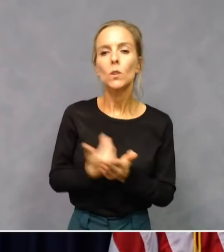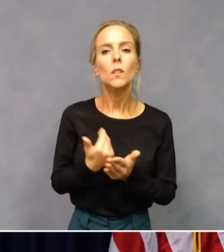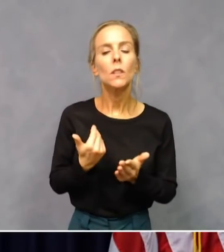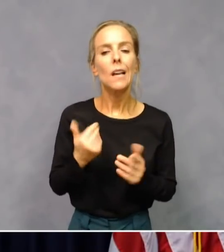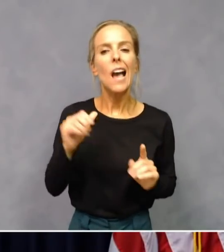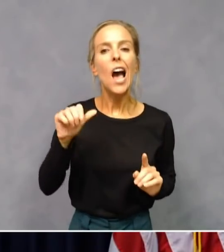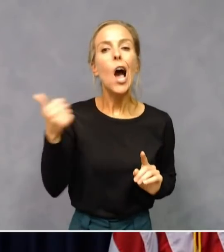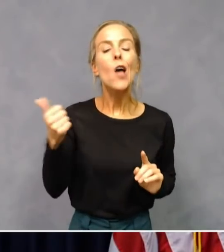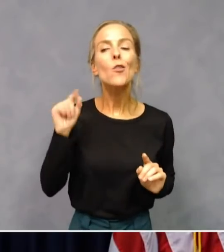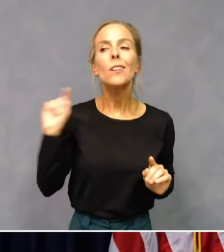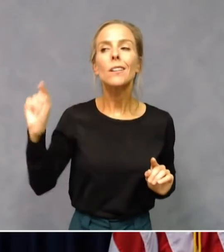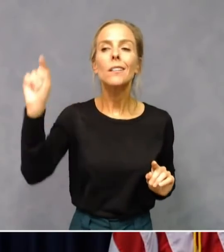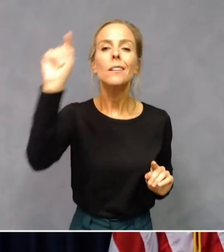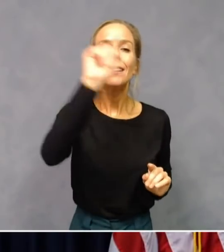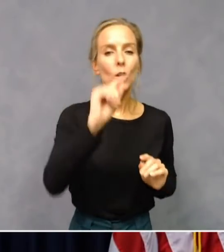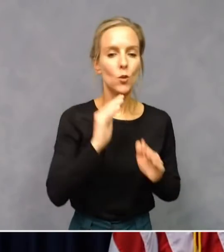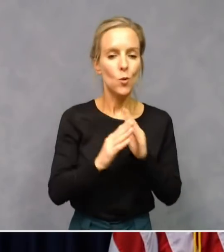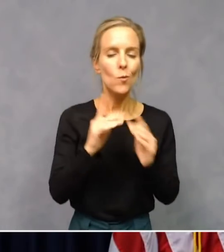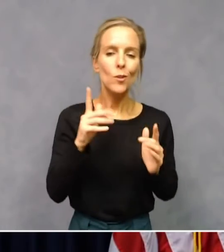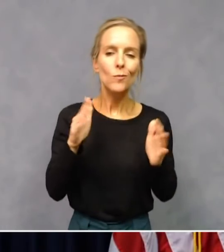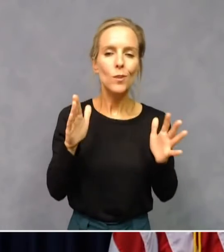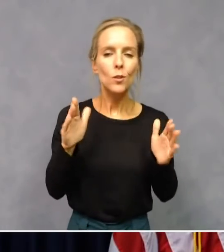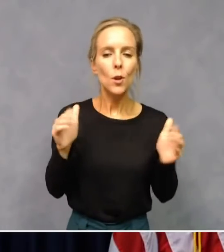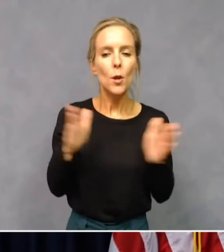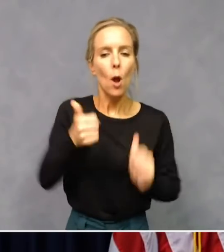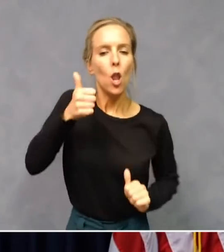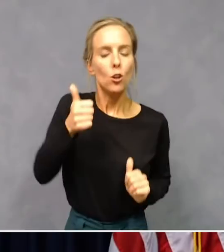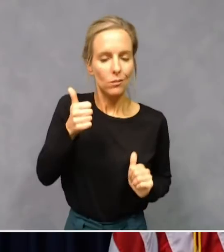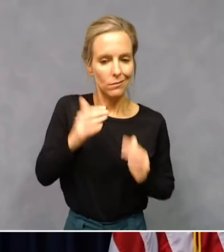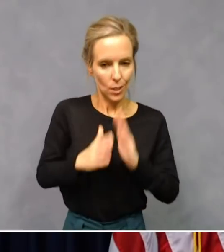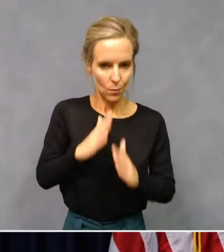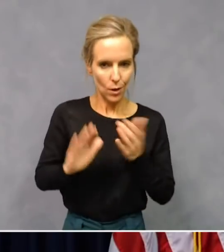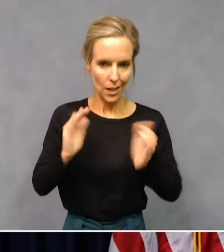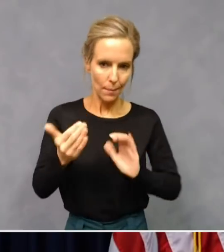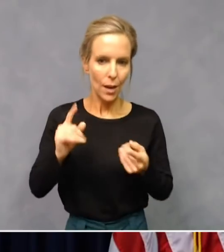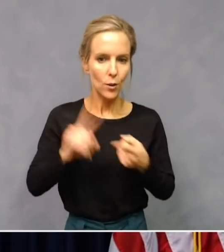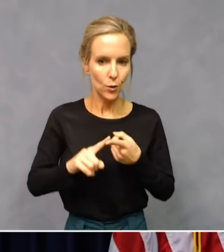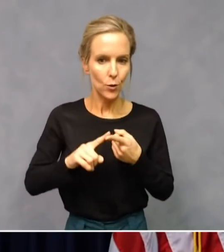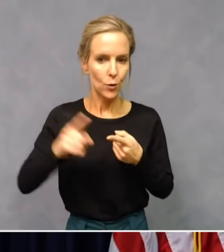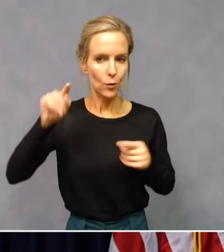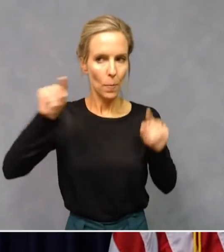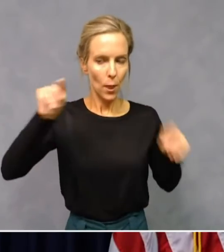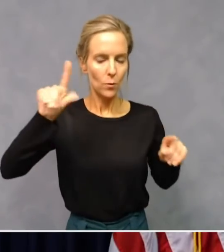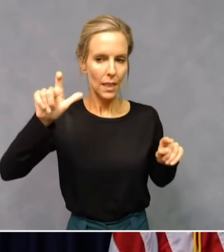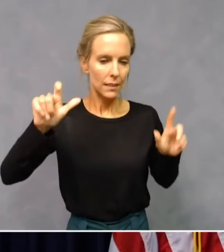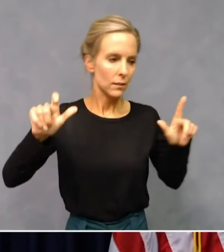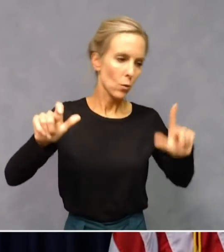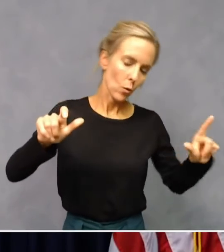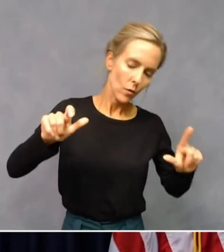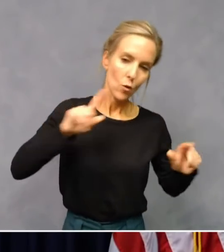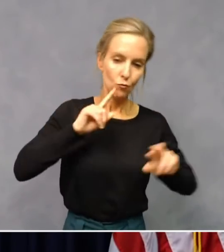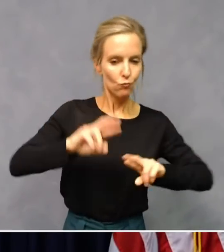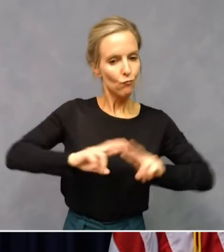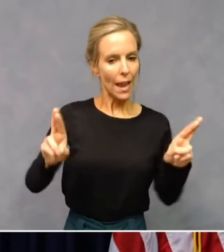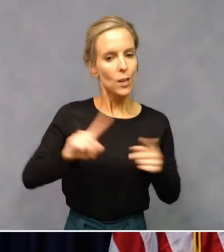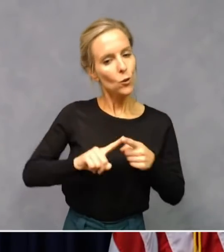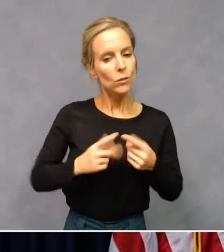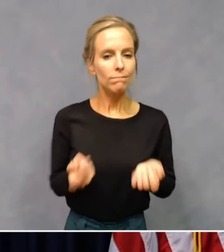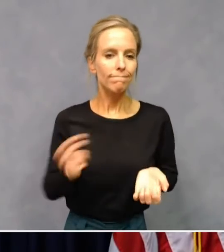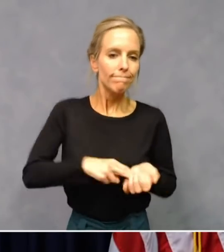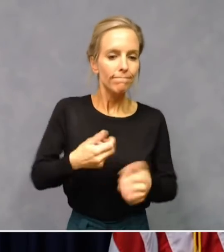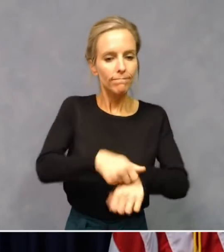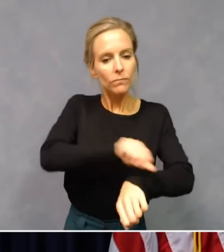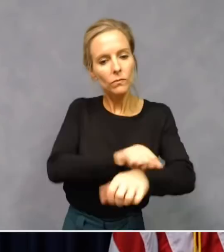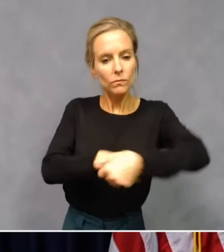communities, smaller communities, at least compared to those two cities, that are ready to step up and issue